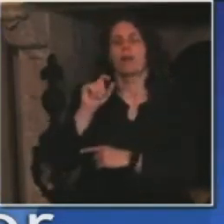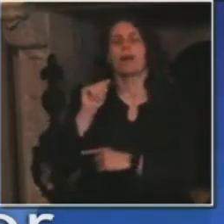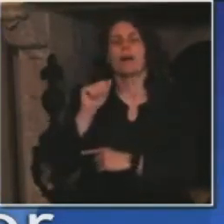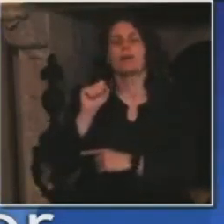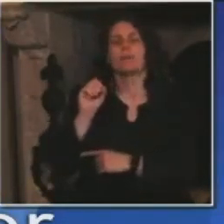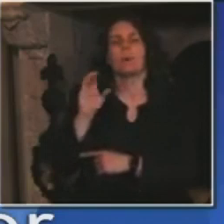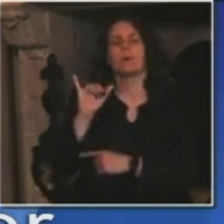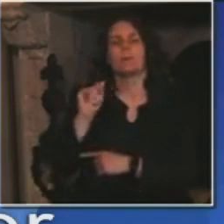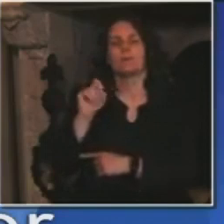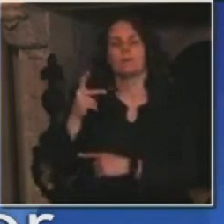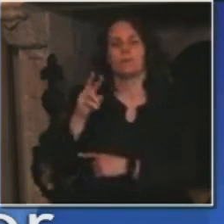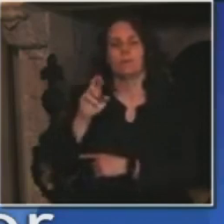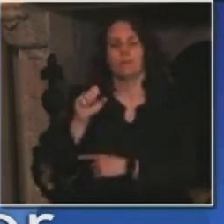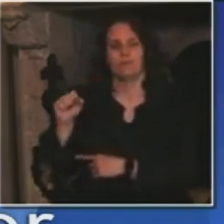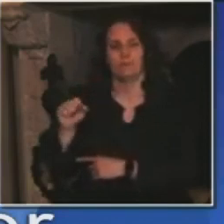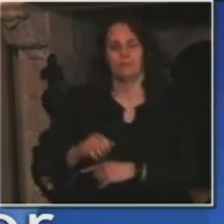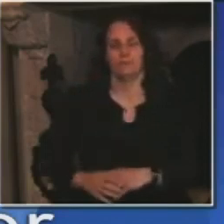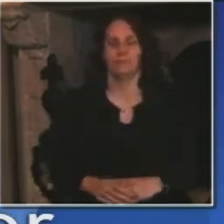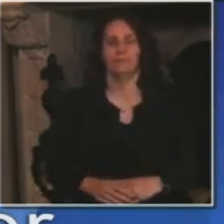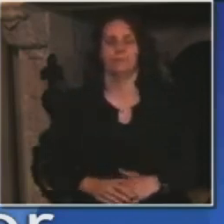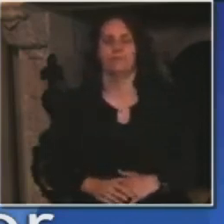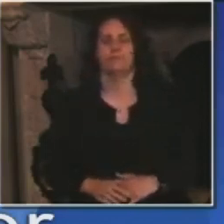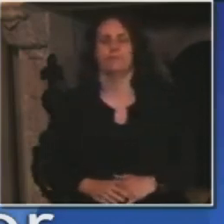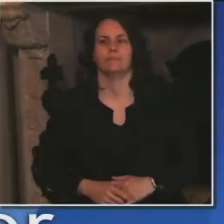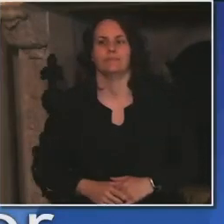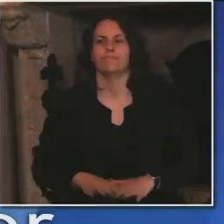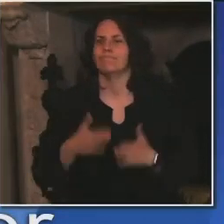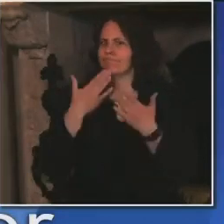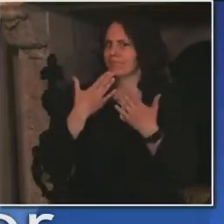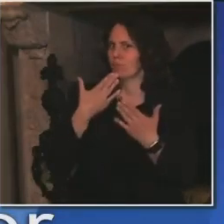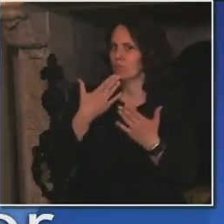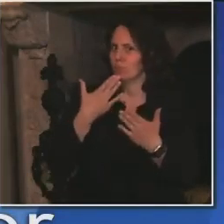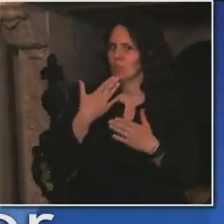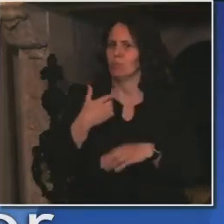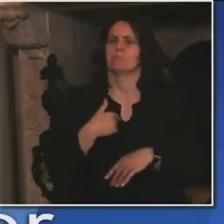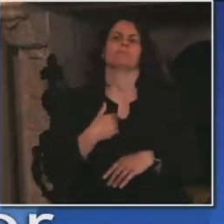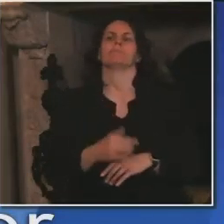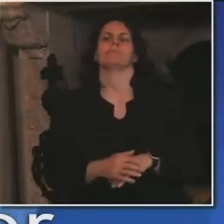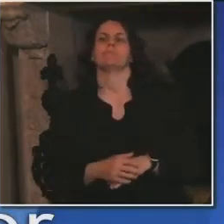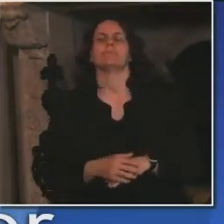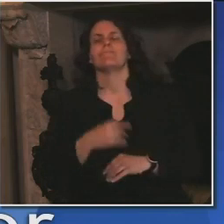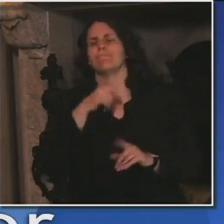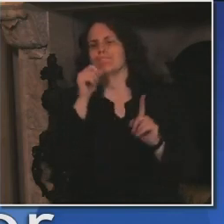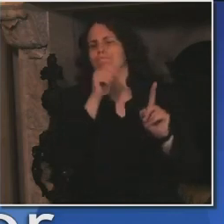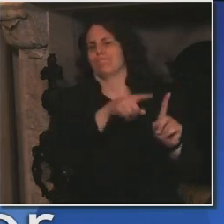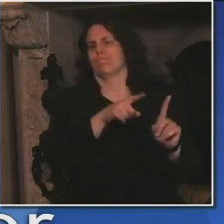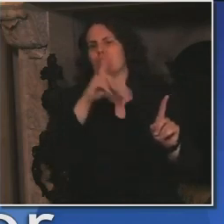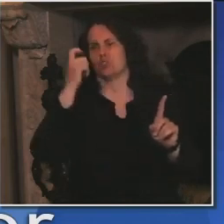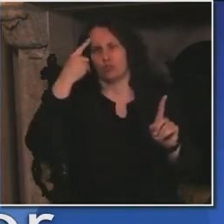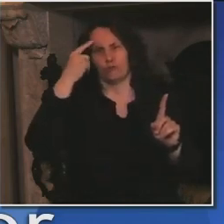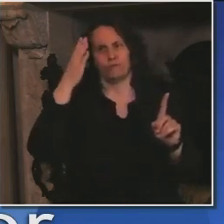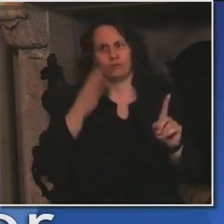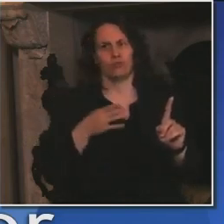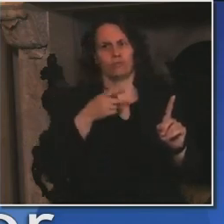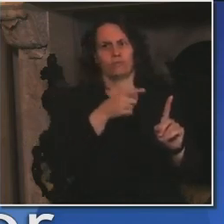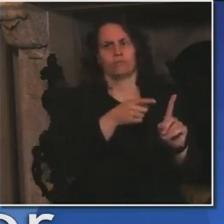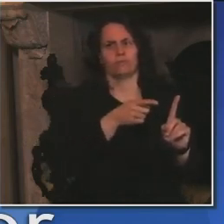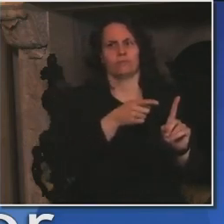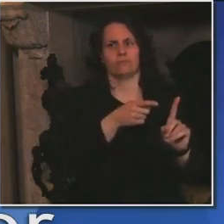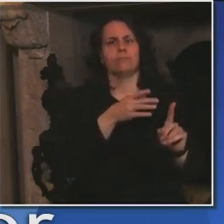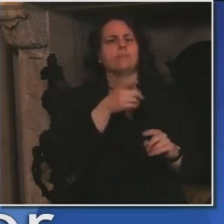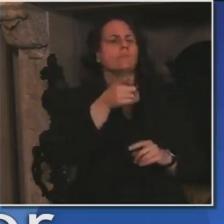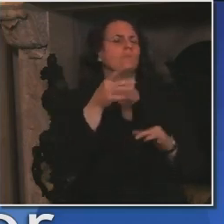Hi, thanks again for doing the call. Governor, can you explain why this turning of the dial, as you say, is happening today,